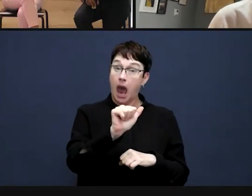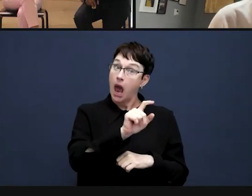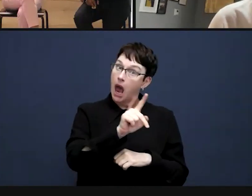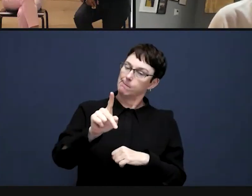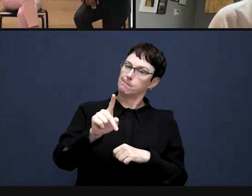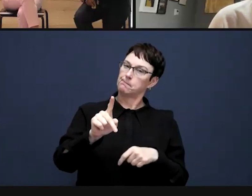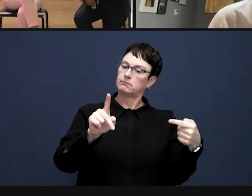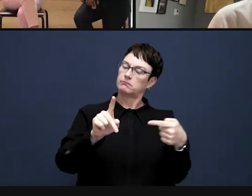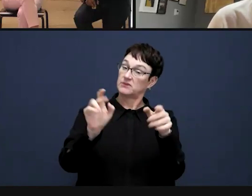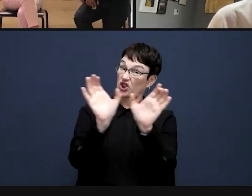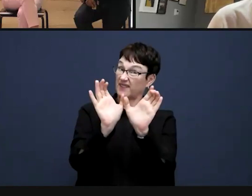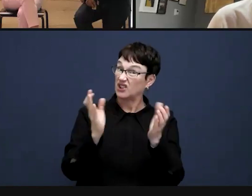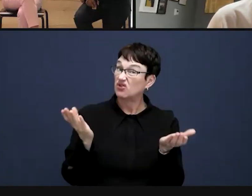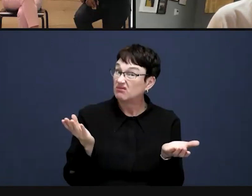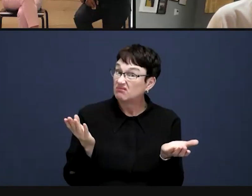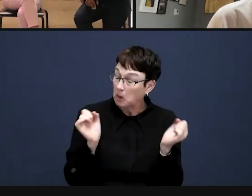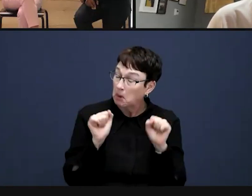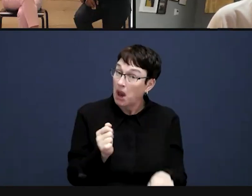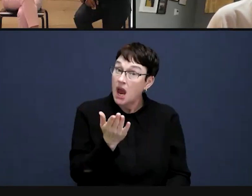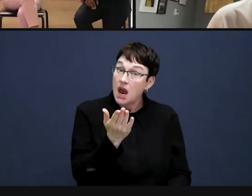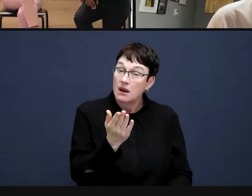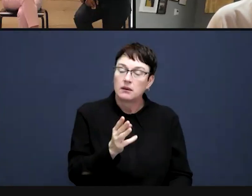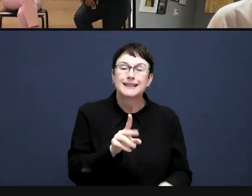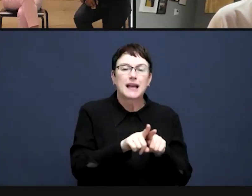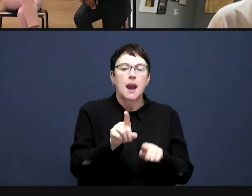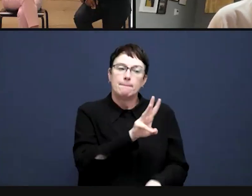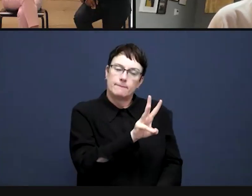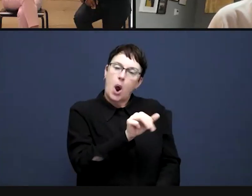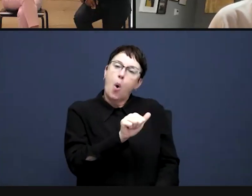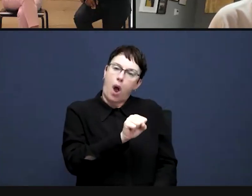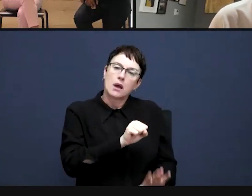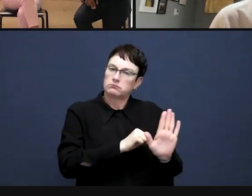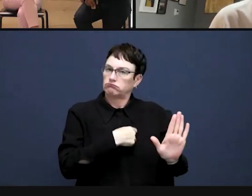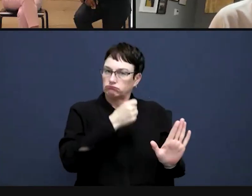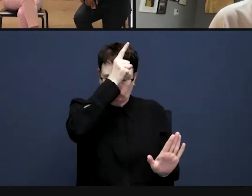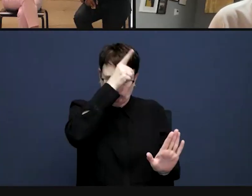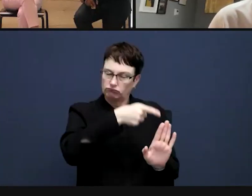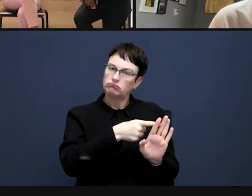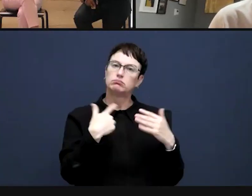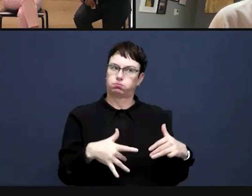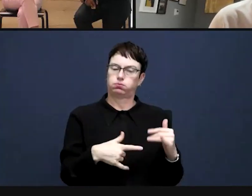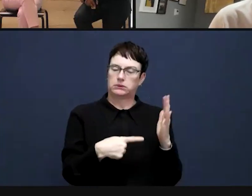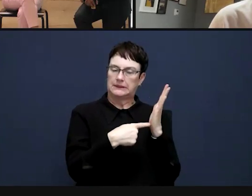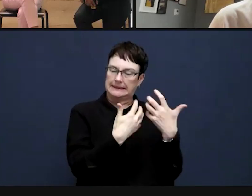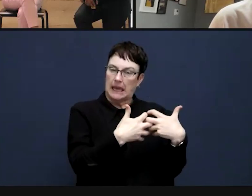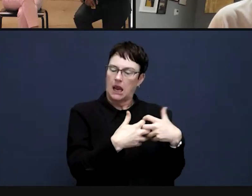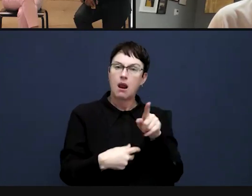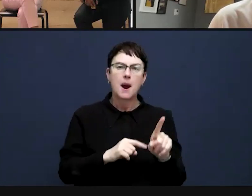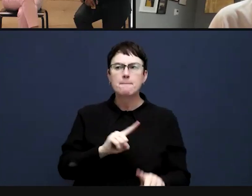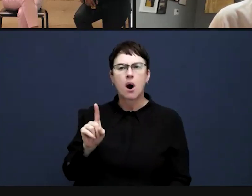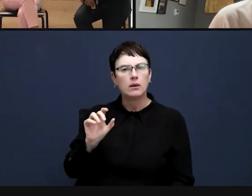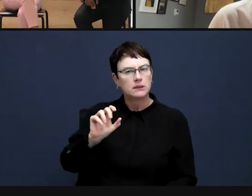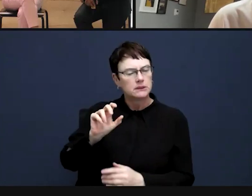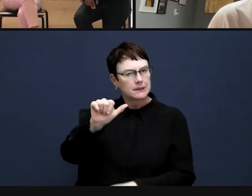it's very technical. WAS is very technical, I understand, but there's nothing for apps at this moment. So maybe